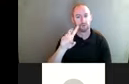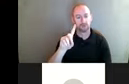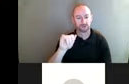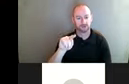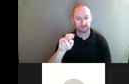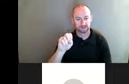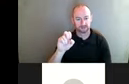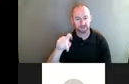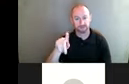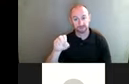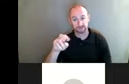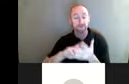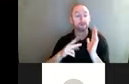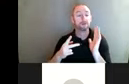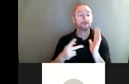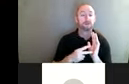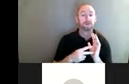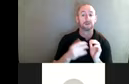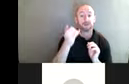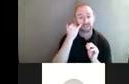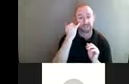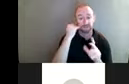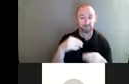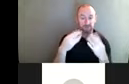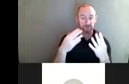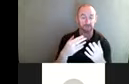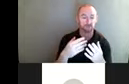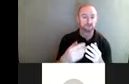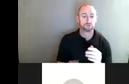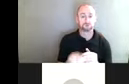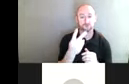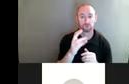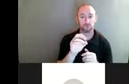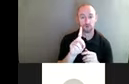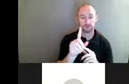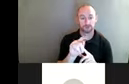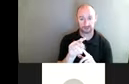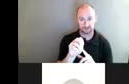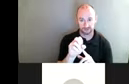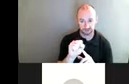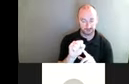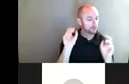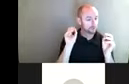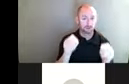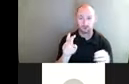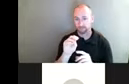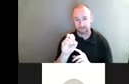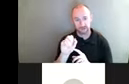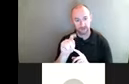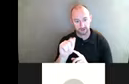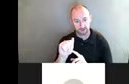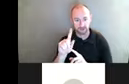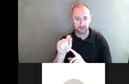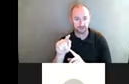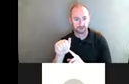that meant is if you were presented with a set of coordinates by somebody and there was no metadata,